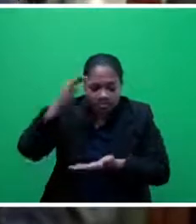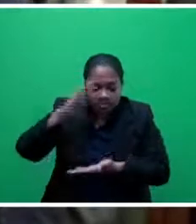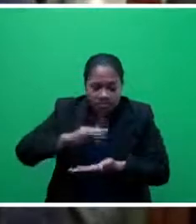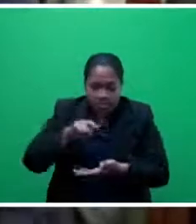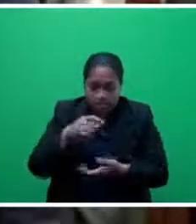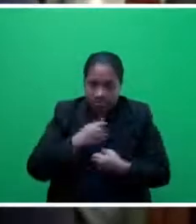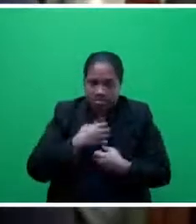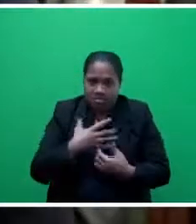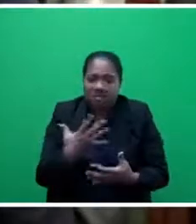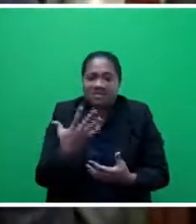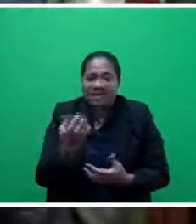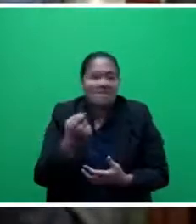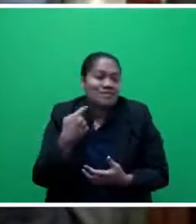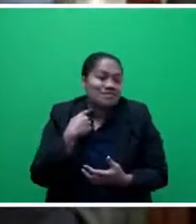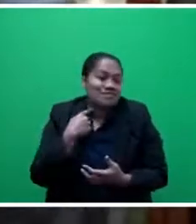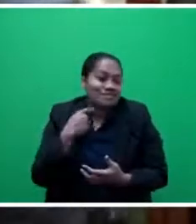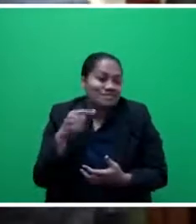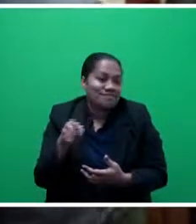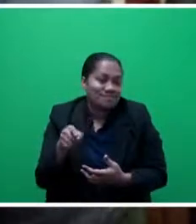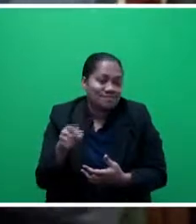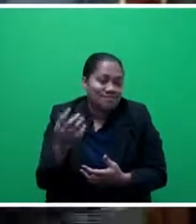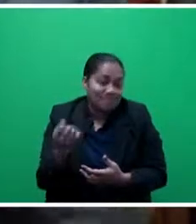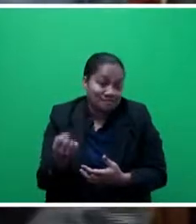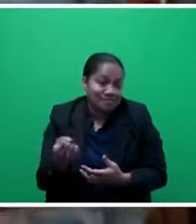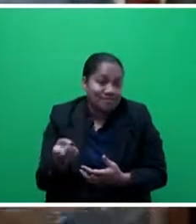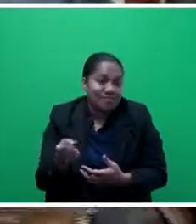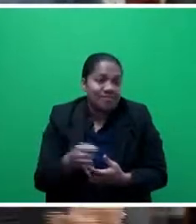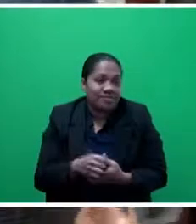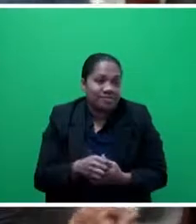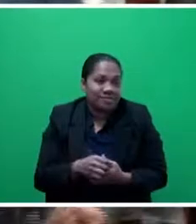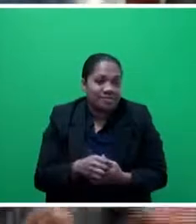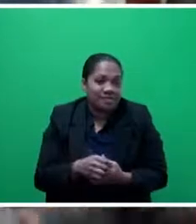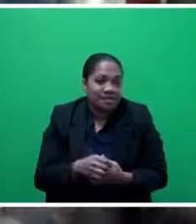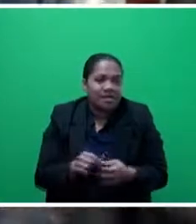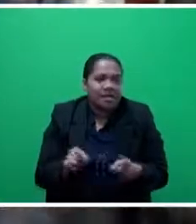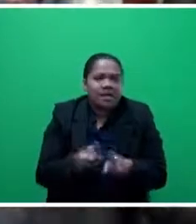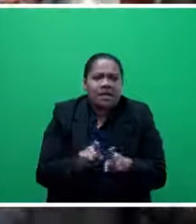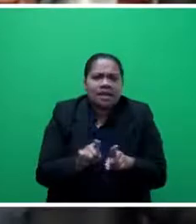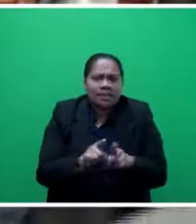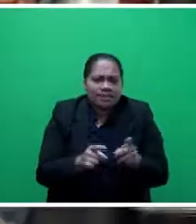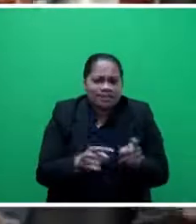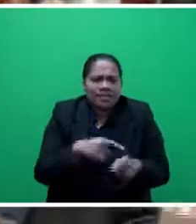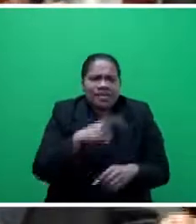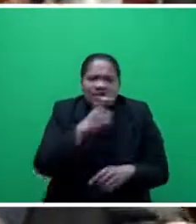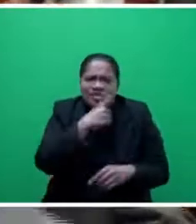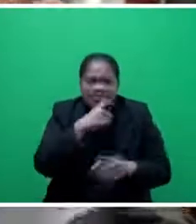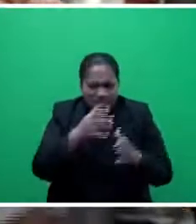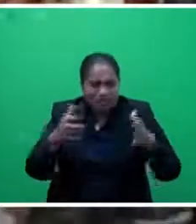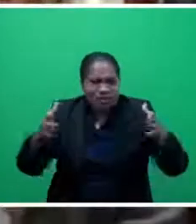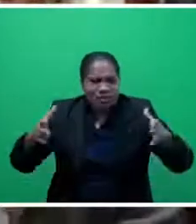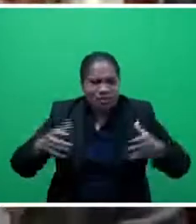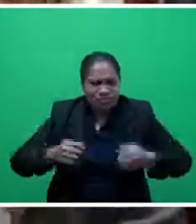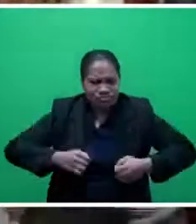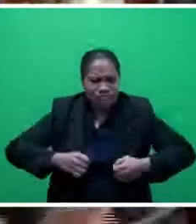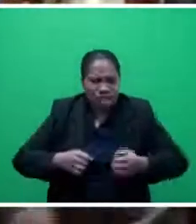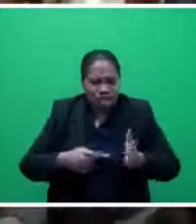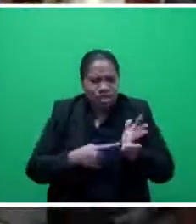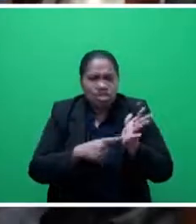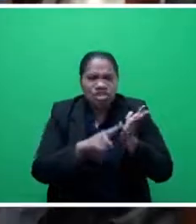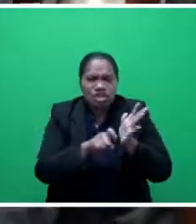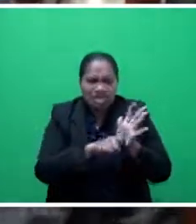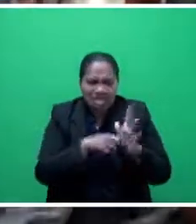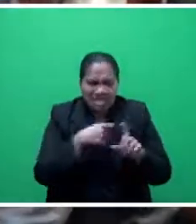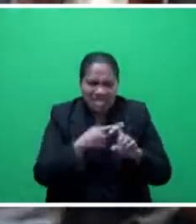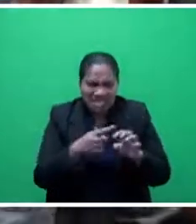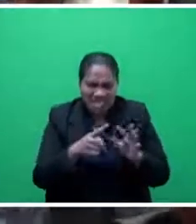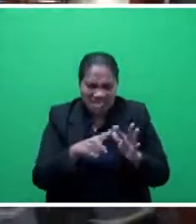that's there that we actually cater for. So things like turkeys, we don't grow turkeys in Fiji. So we don't rear turkeys